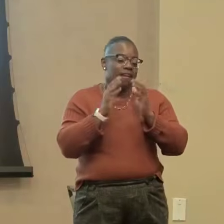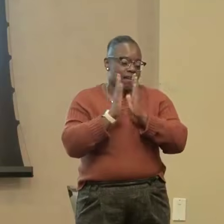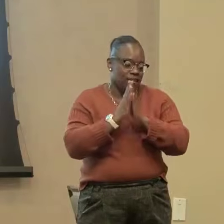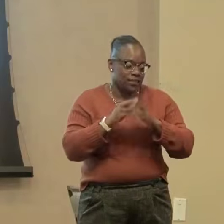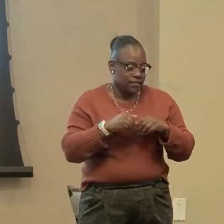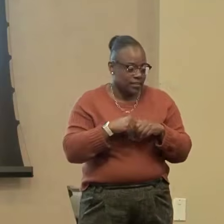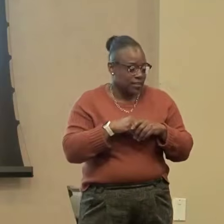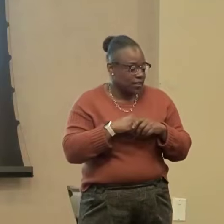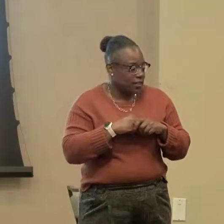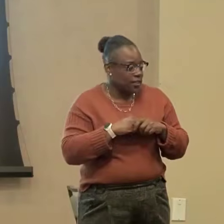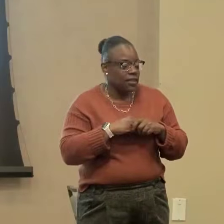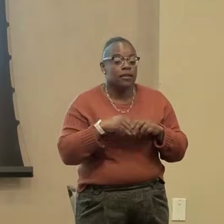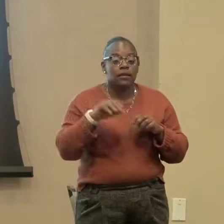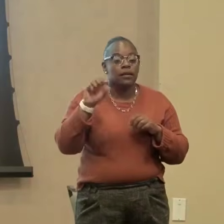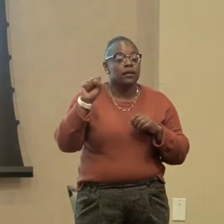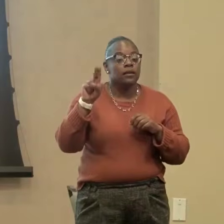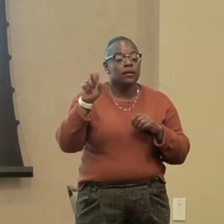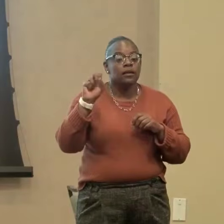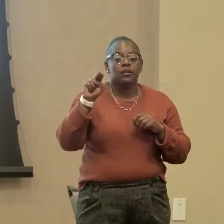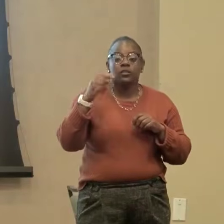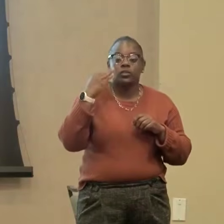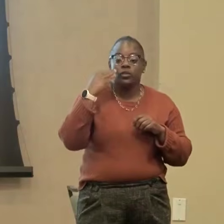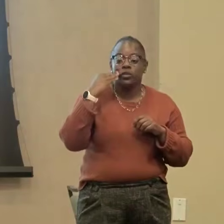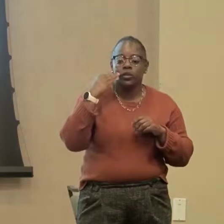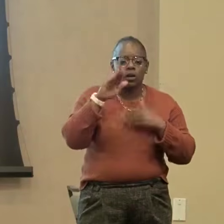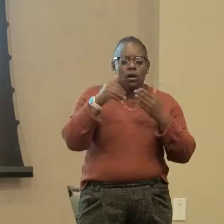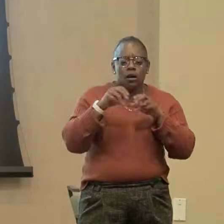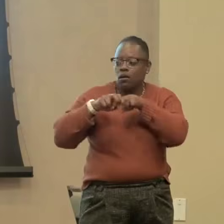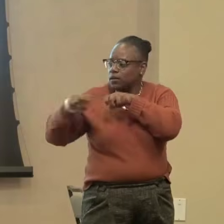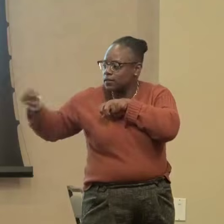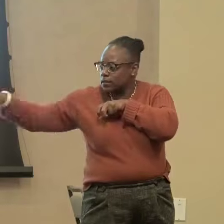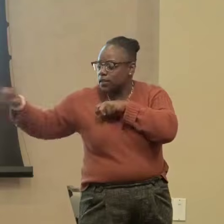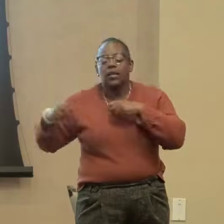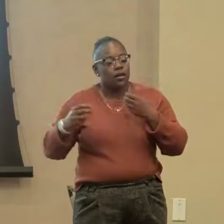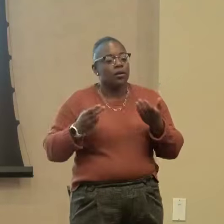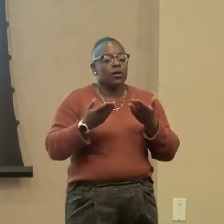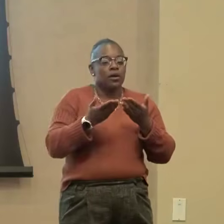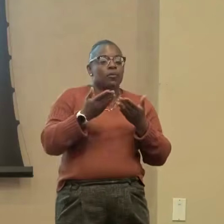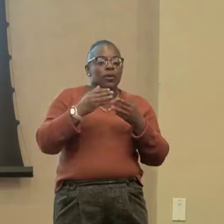microphones. And Susan, do we know, is everyone going to be sitting up here?